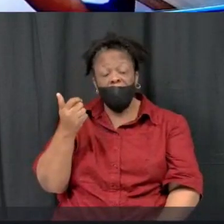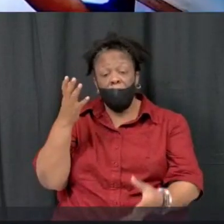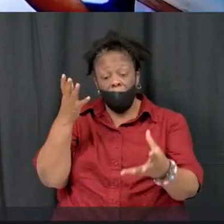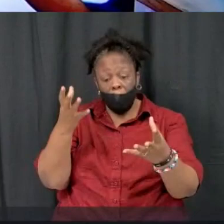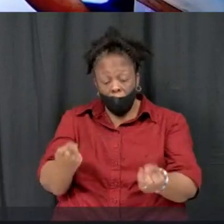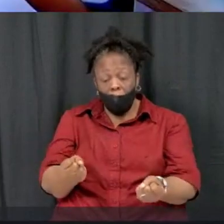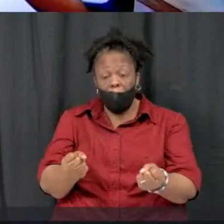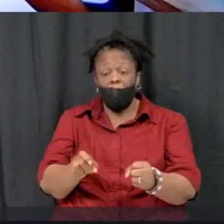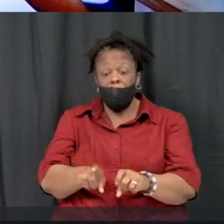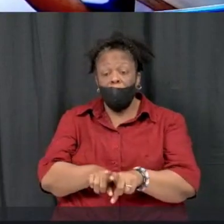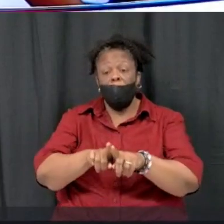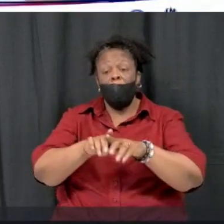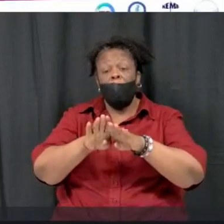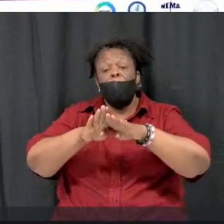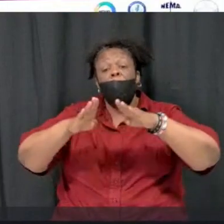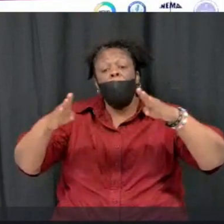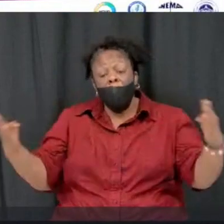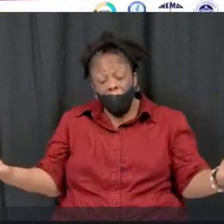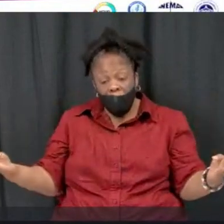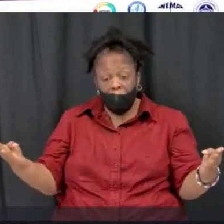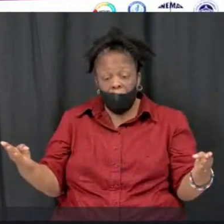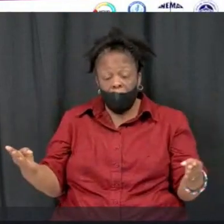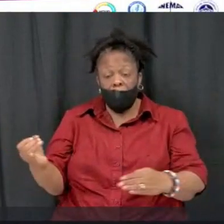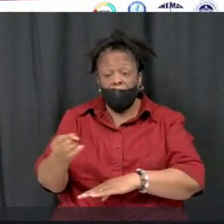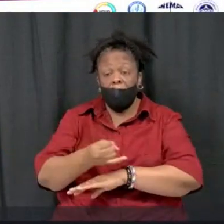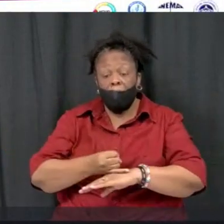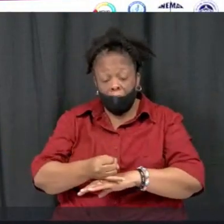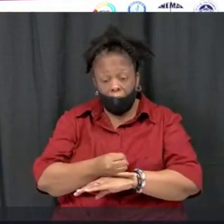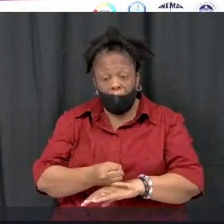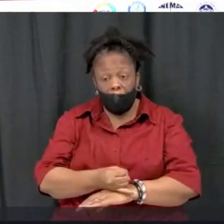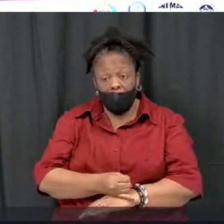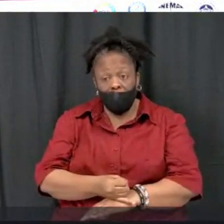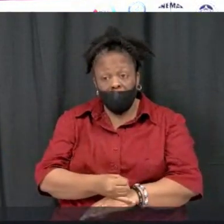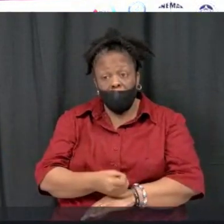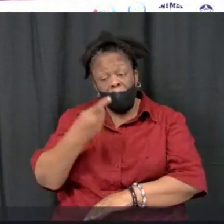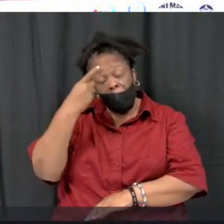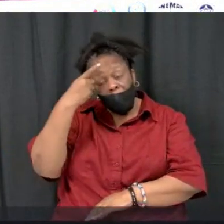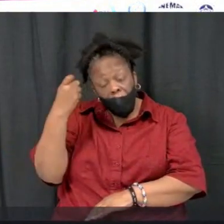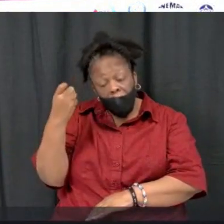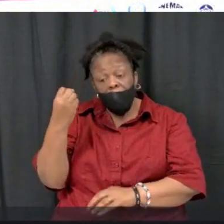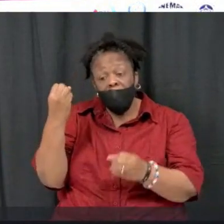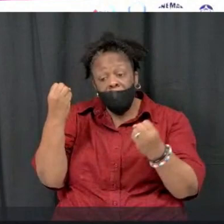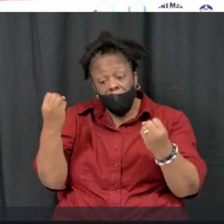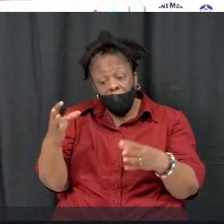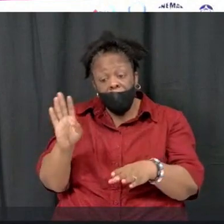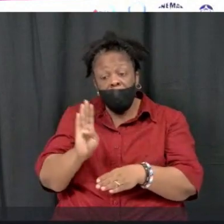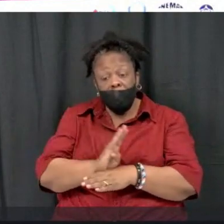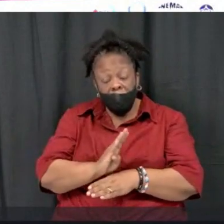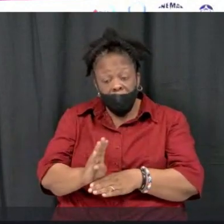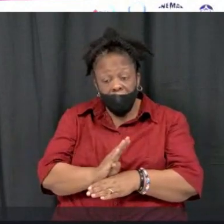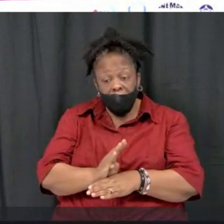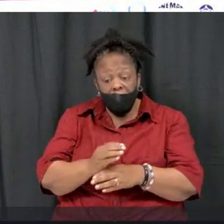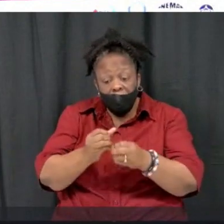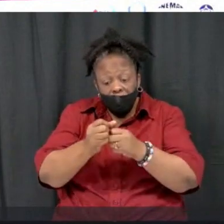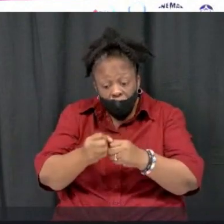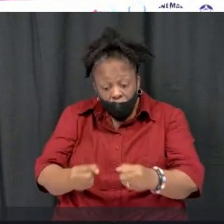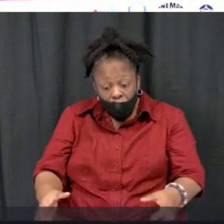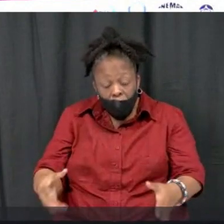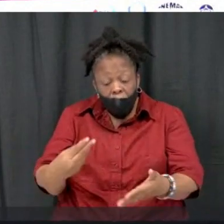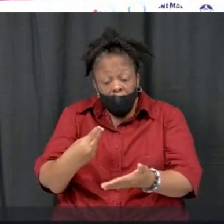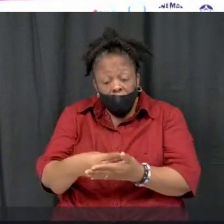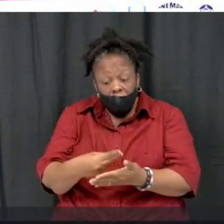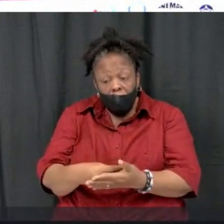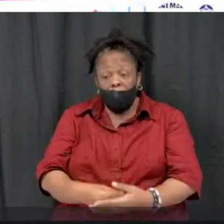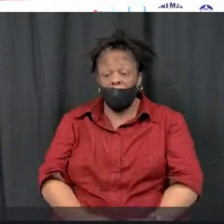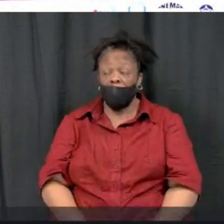When are we going to open? When are we? And I get pressure from my members consistently. So when are we going to open? What are we doing? Now we have a date